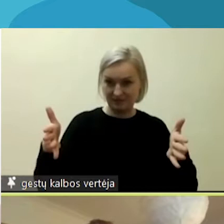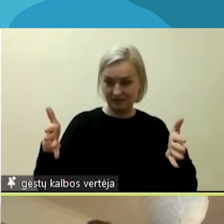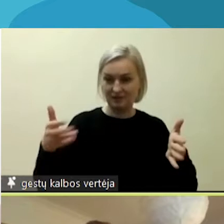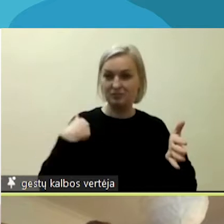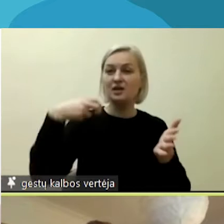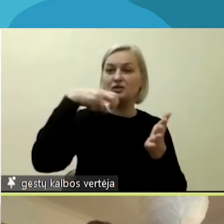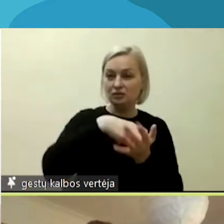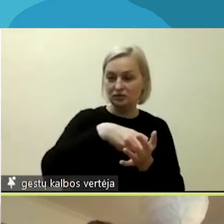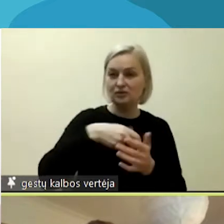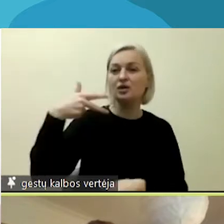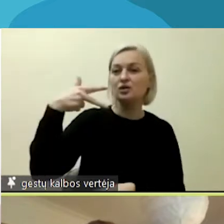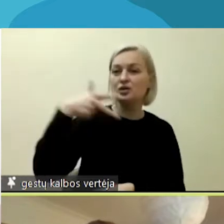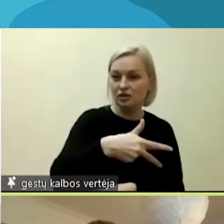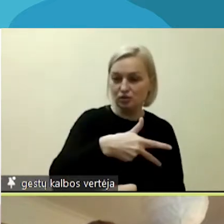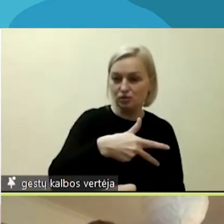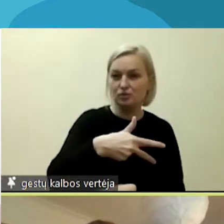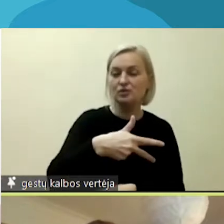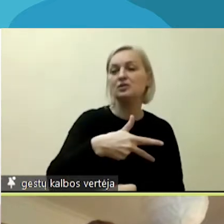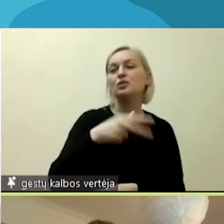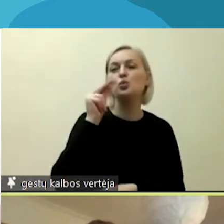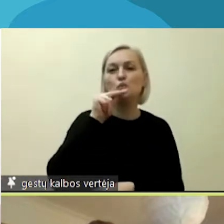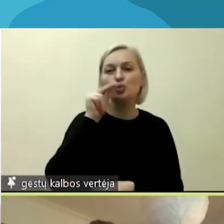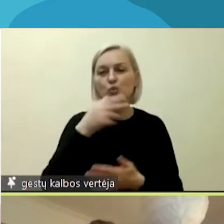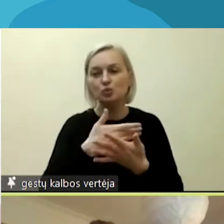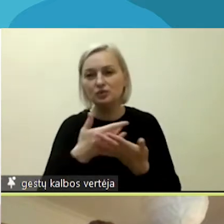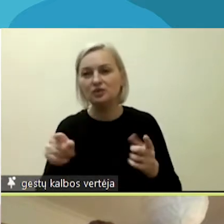makers, as well as the media,